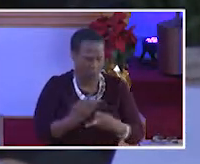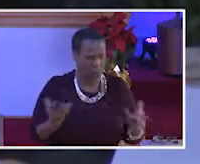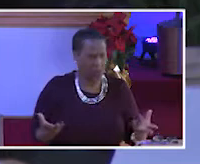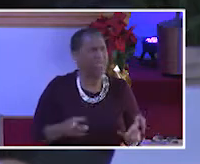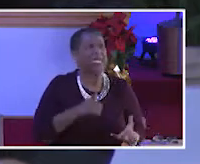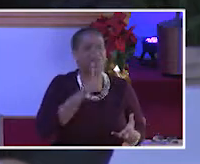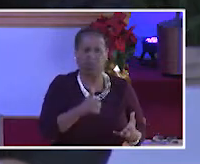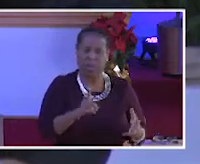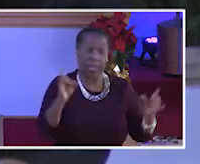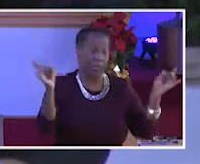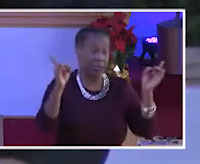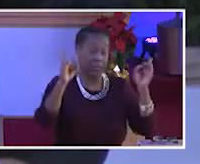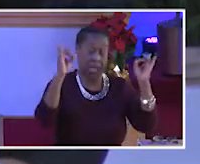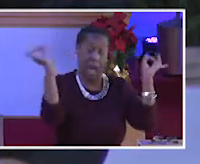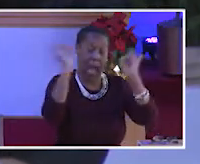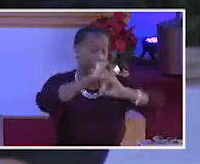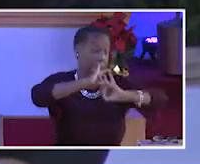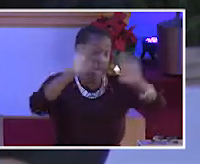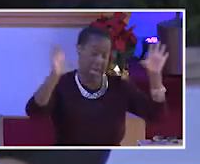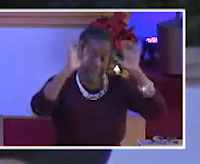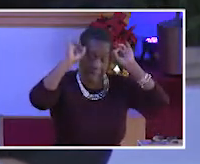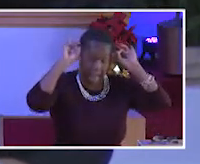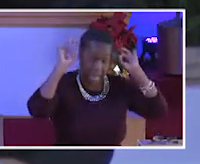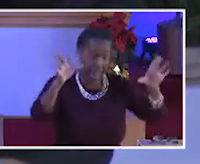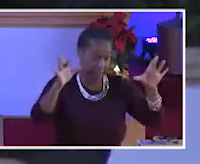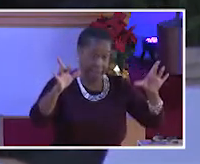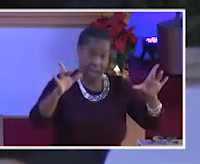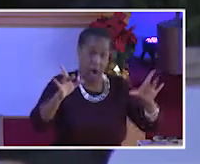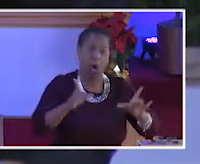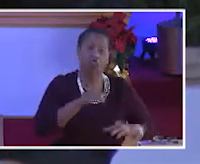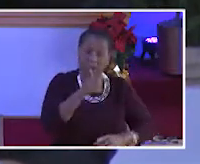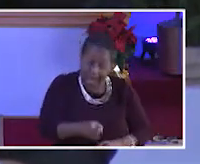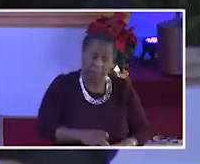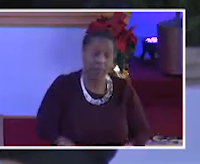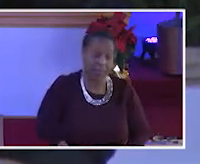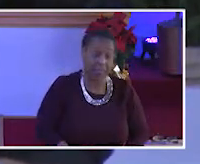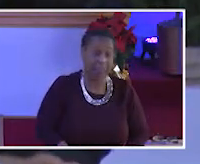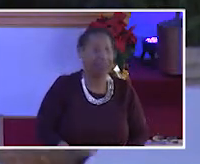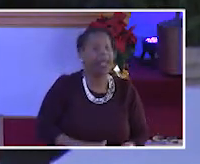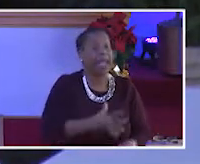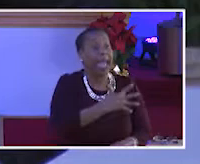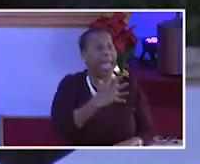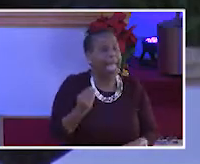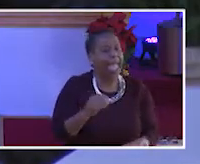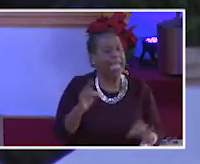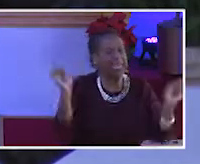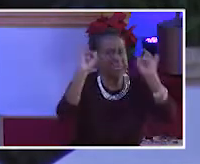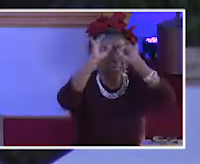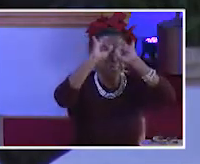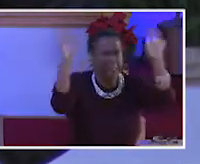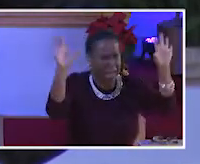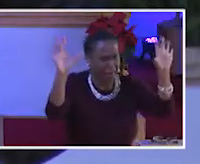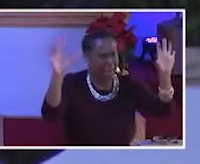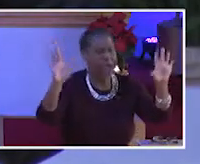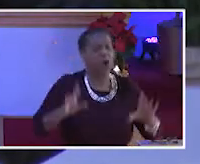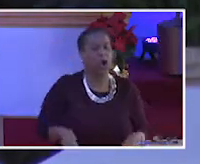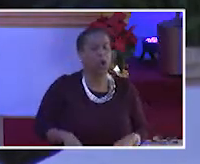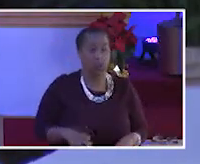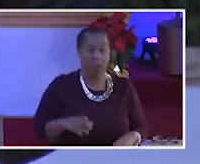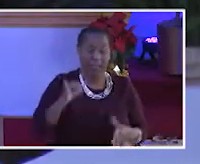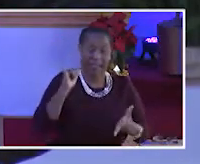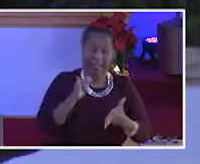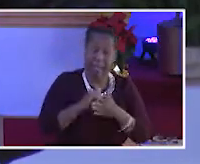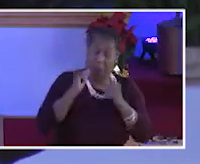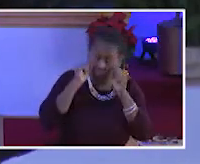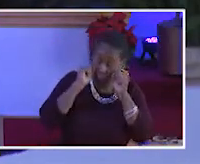is a nightmarish reality. And beloved, it is a nightmare that